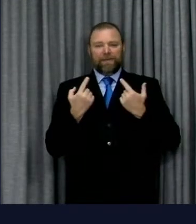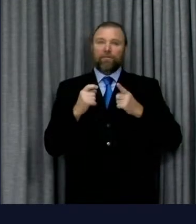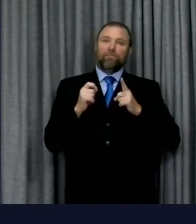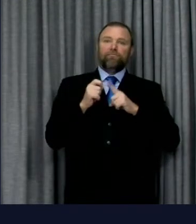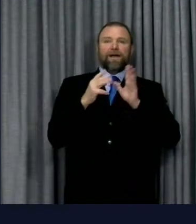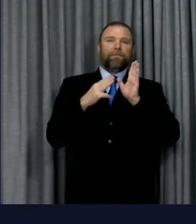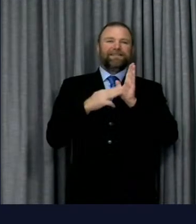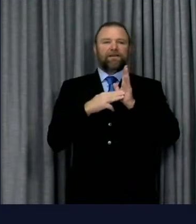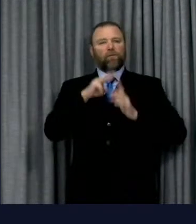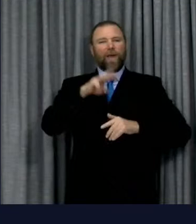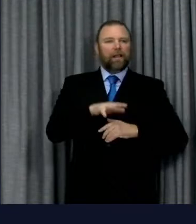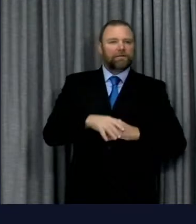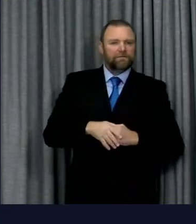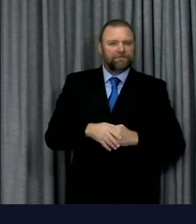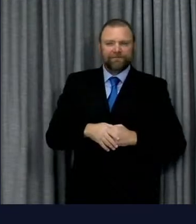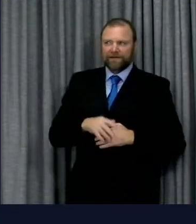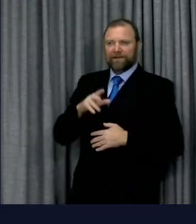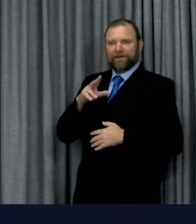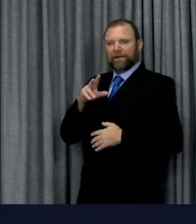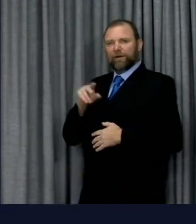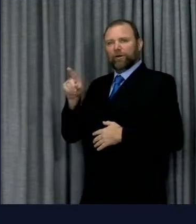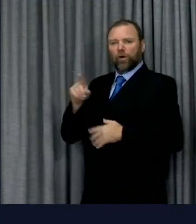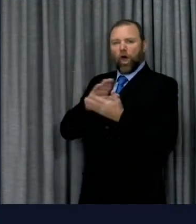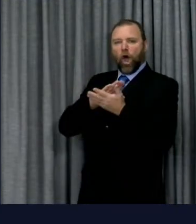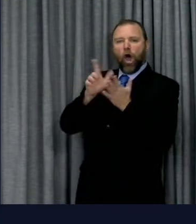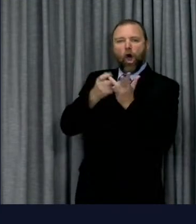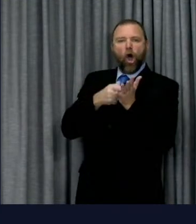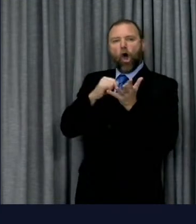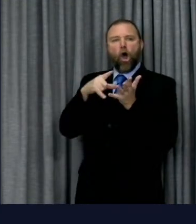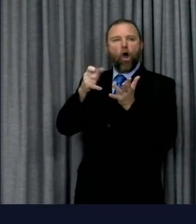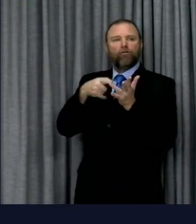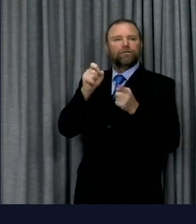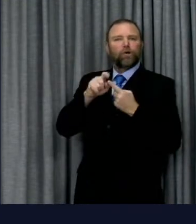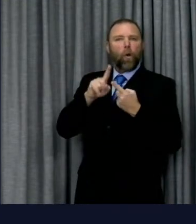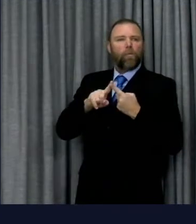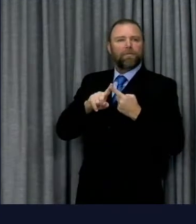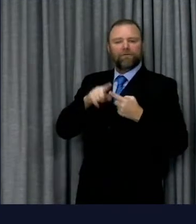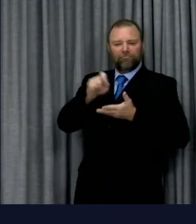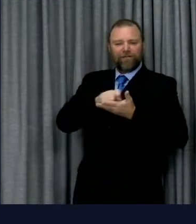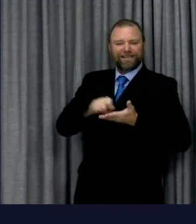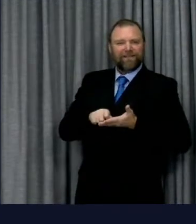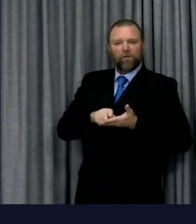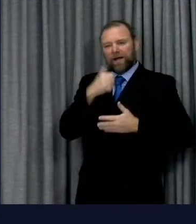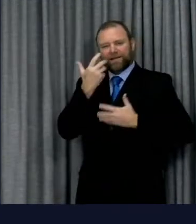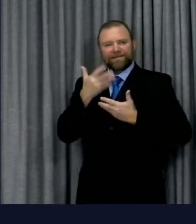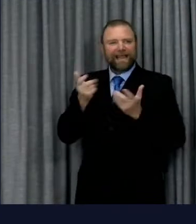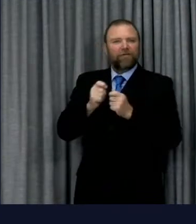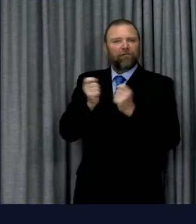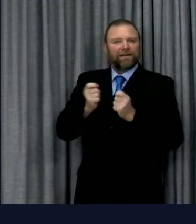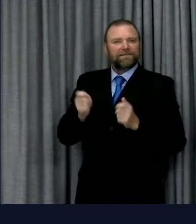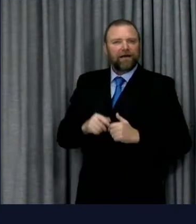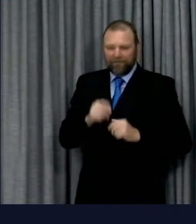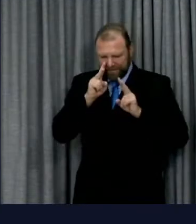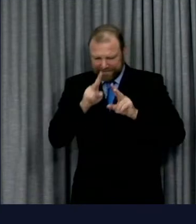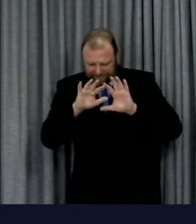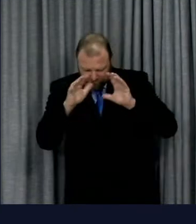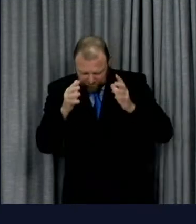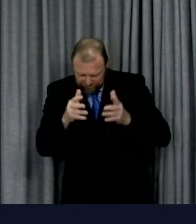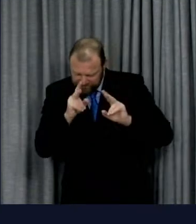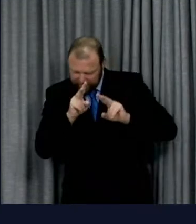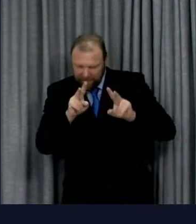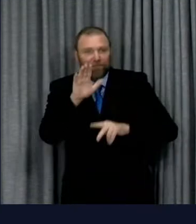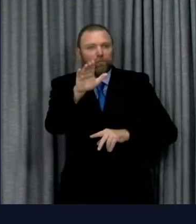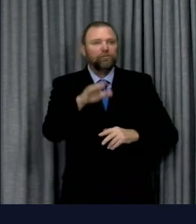Wales, not a horoscope writer for a daily newspaper. And it's